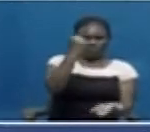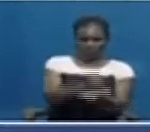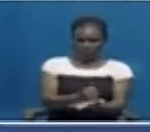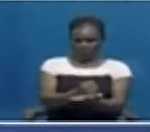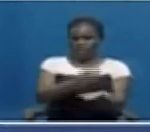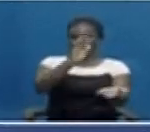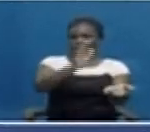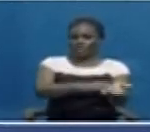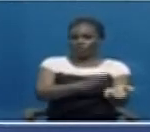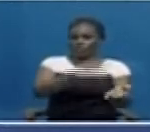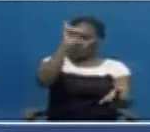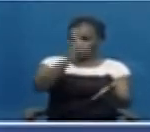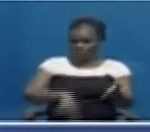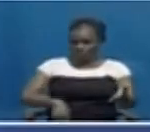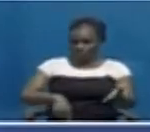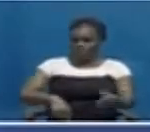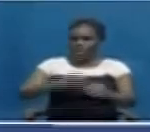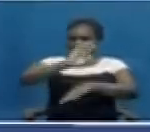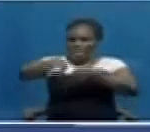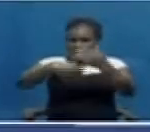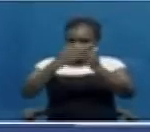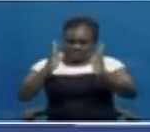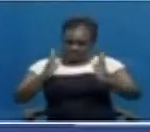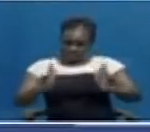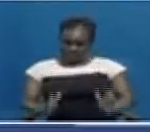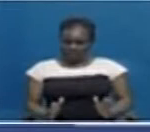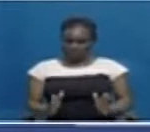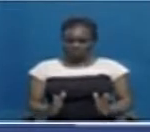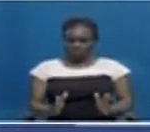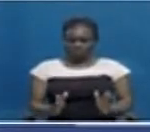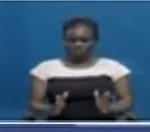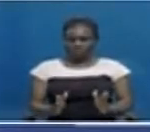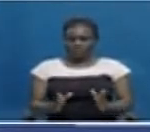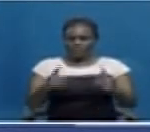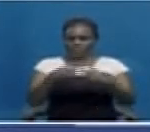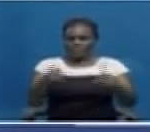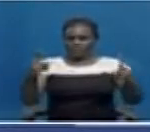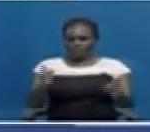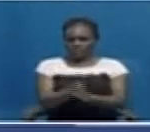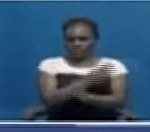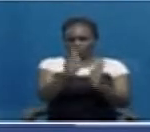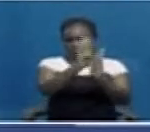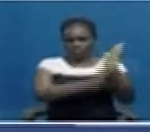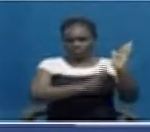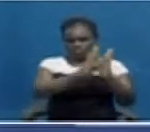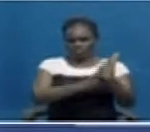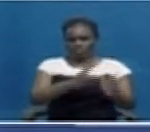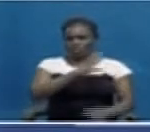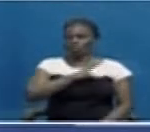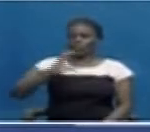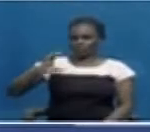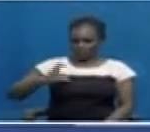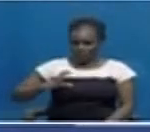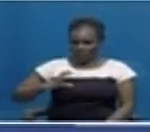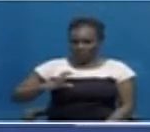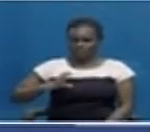his recommendation, the president says, every person who immediately before the commencement of this act was an employee of the commission